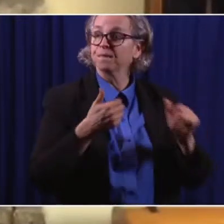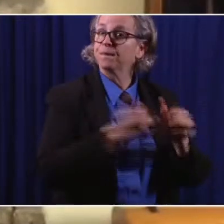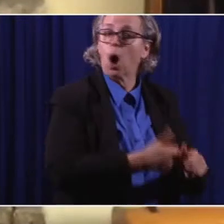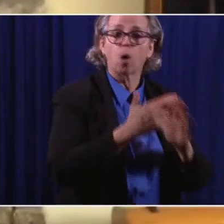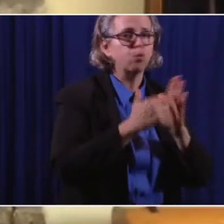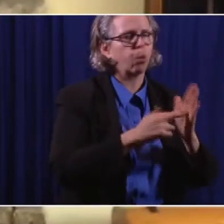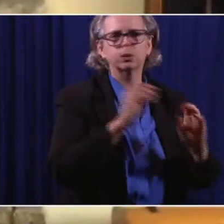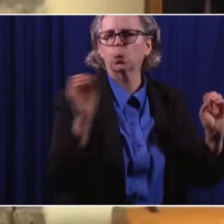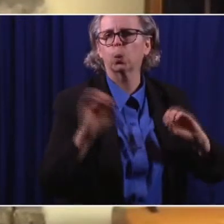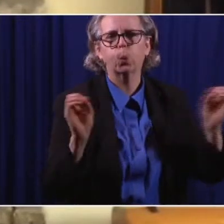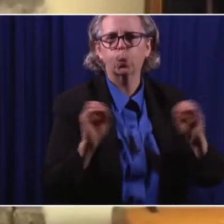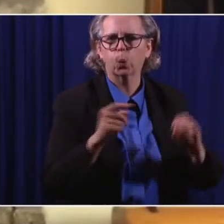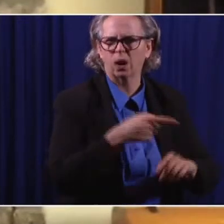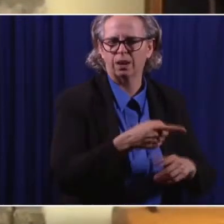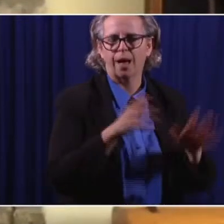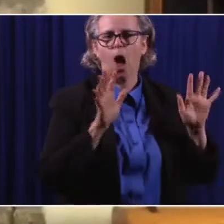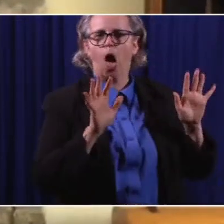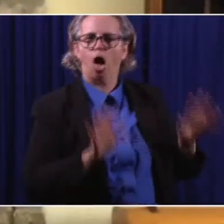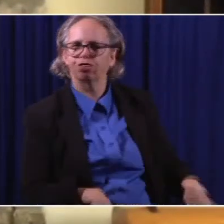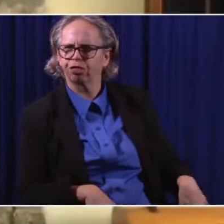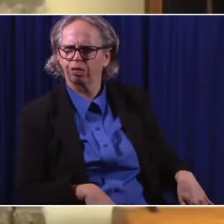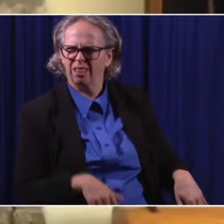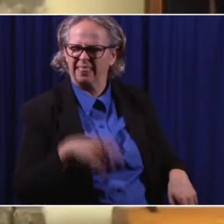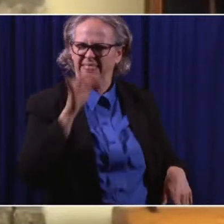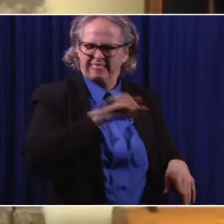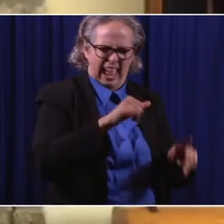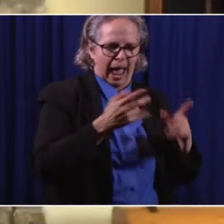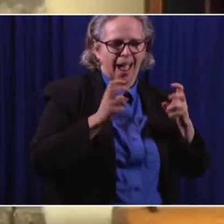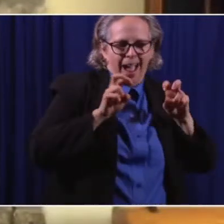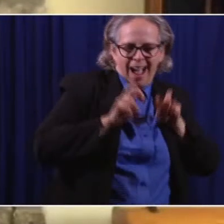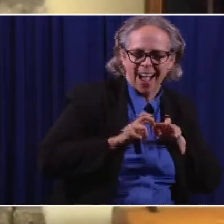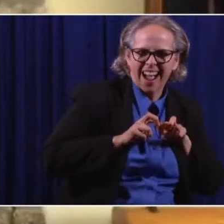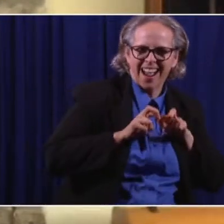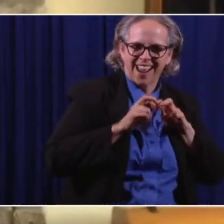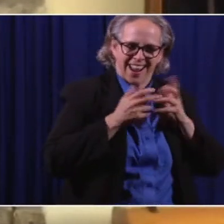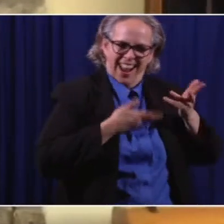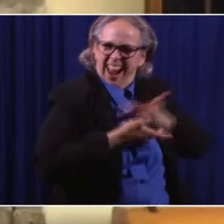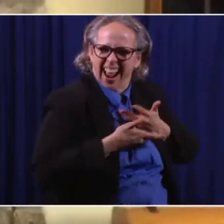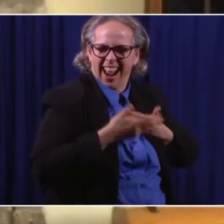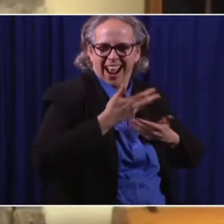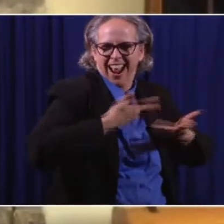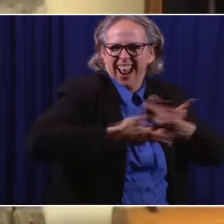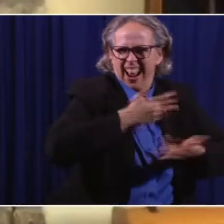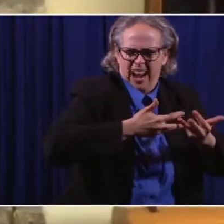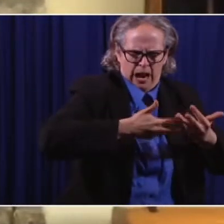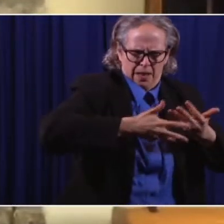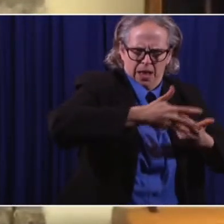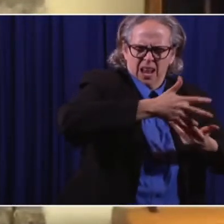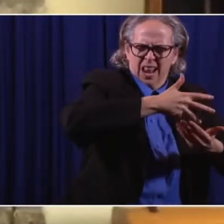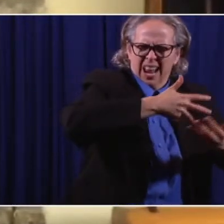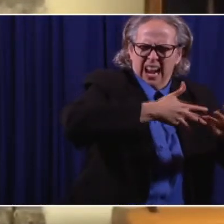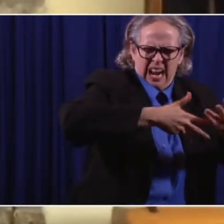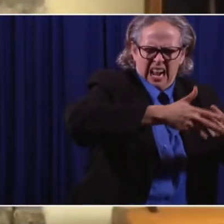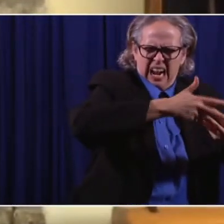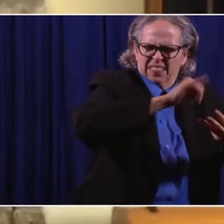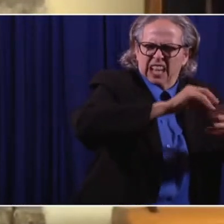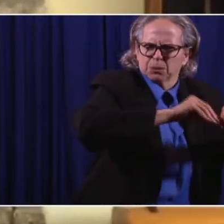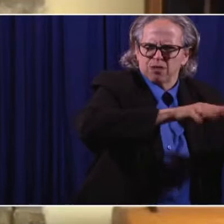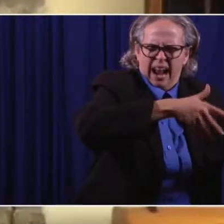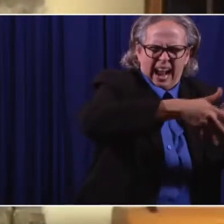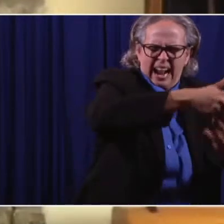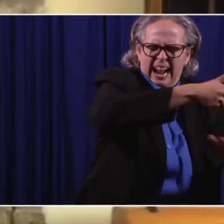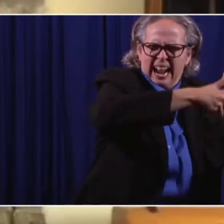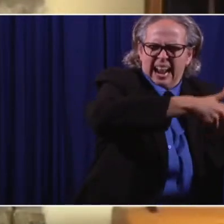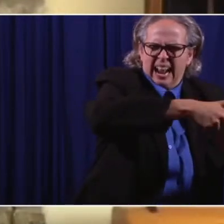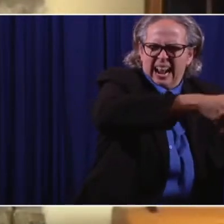and spread, people not wearing masks, not being careful, not keeping a distance. So I would ask our educators,